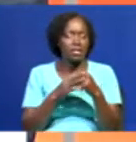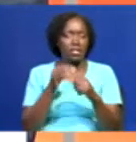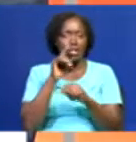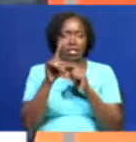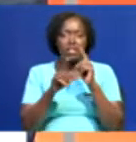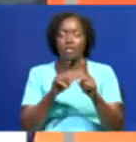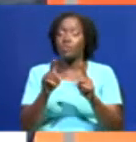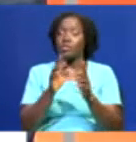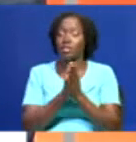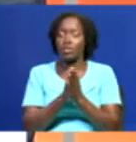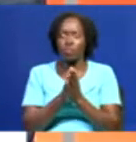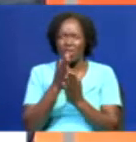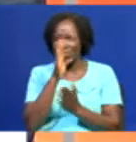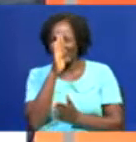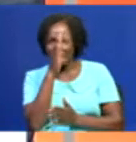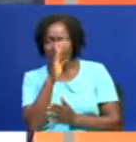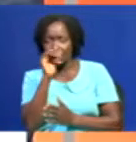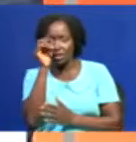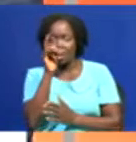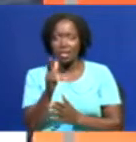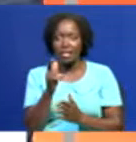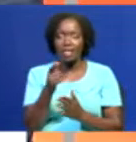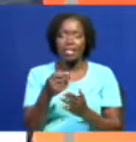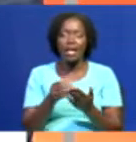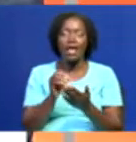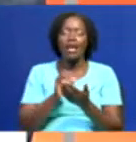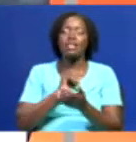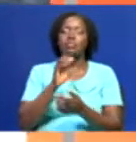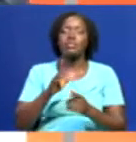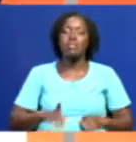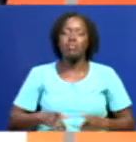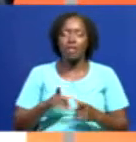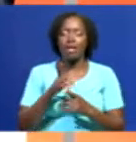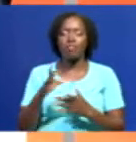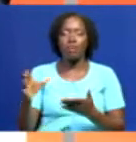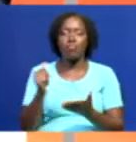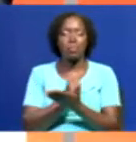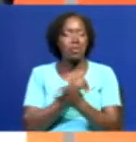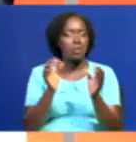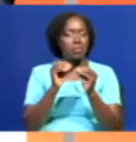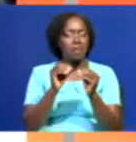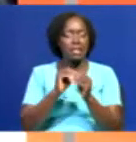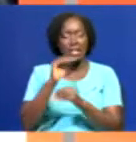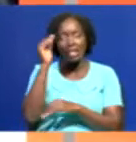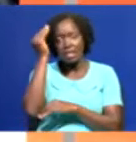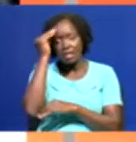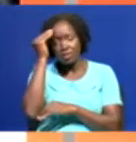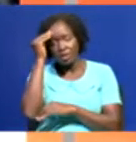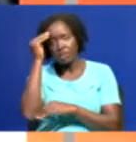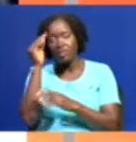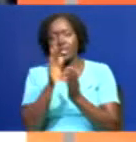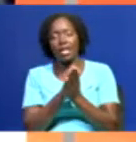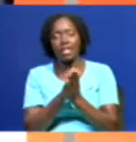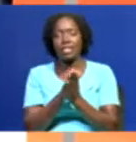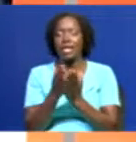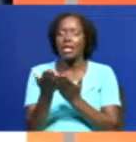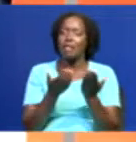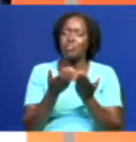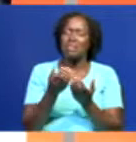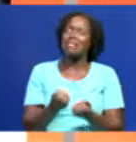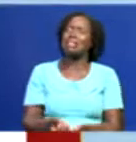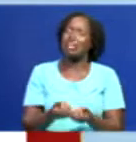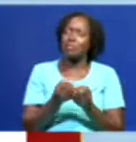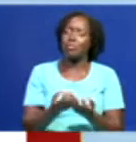muhimu yaliyotiliwa shaka na Wakenya ni gharama ya juu ya maisha, ukosefu wa ajira, ukosefu wa elimu bora na gharama ya juu ya kufanya biashara humu